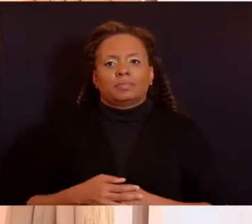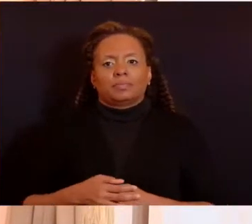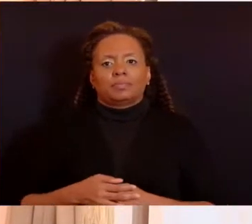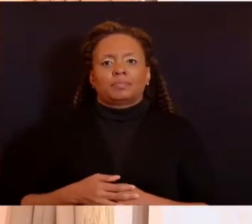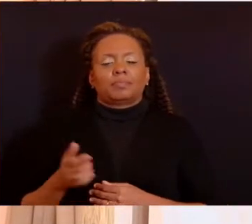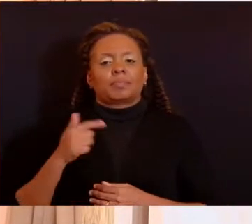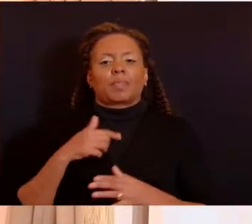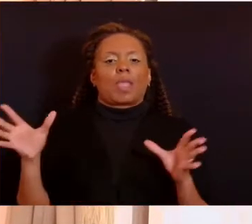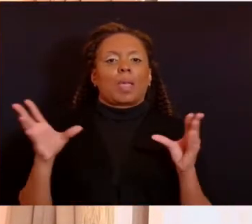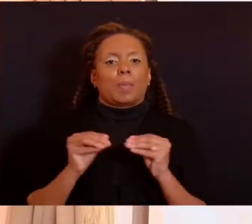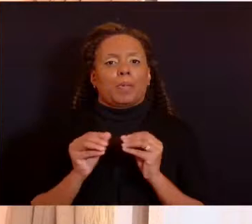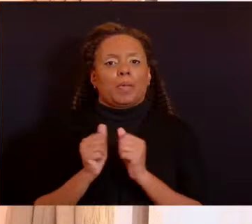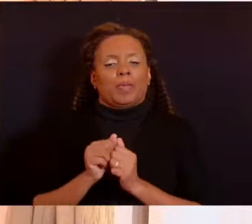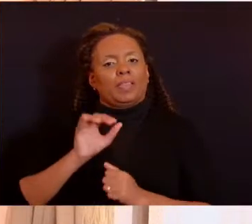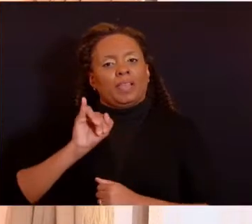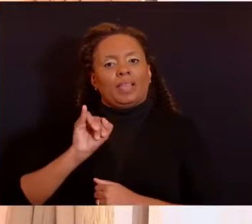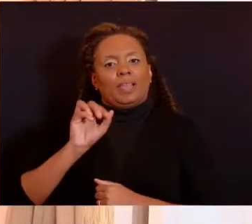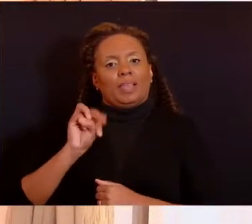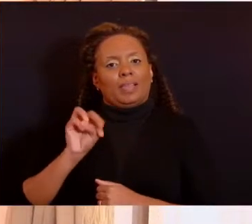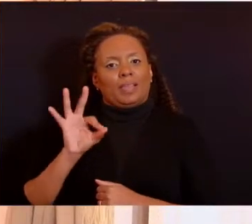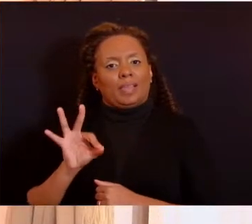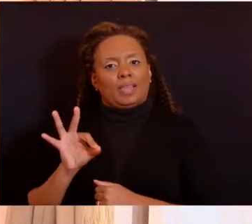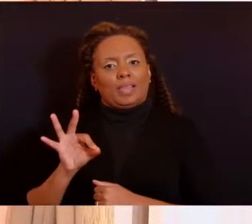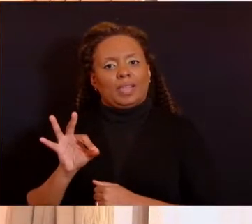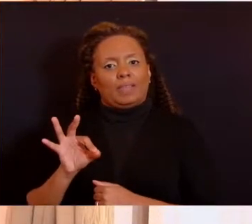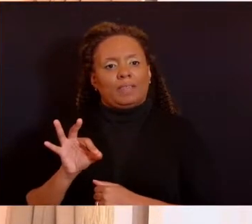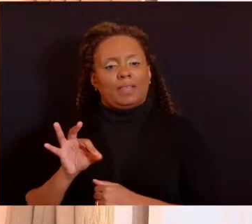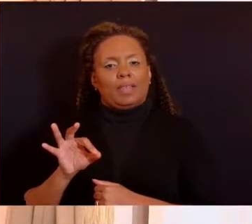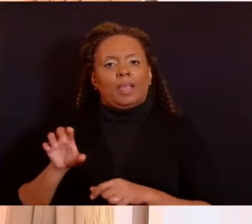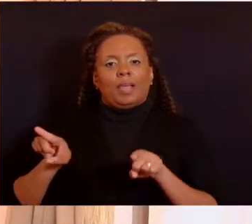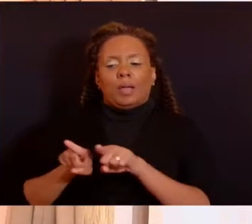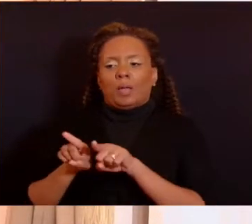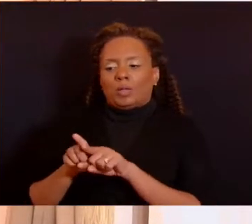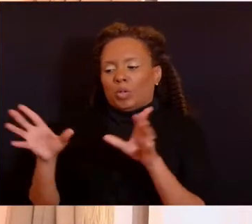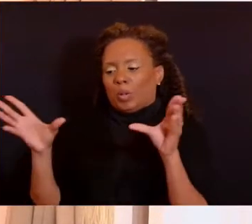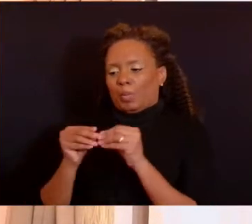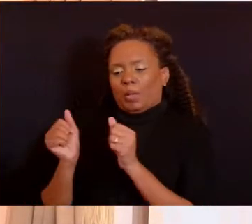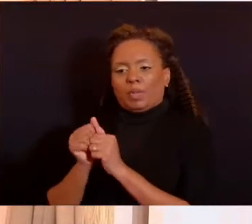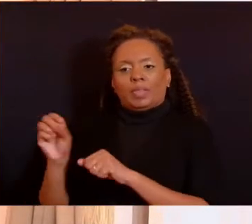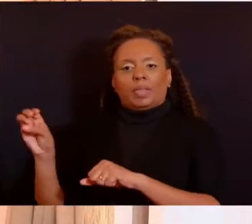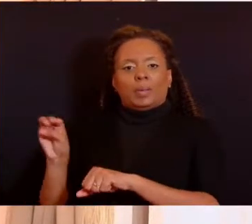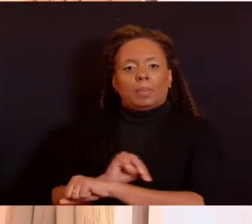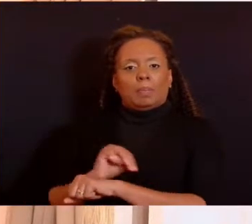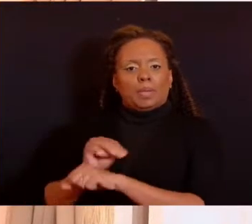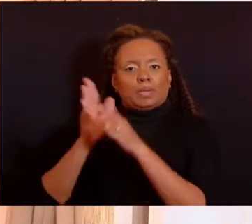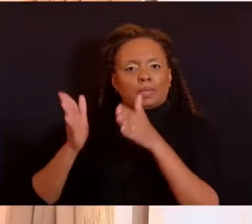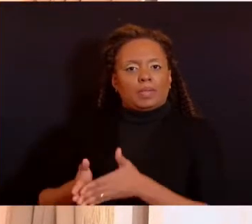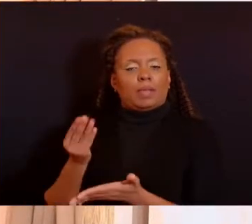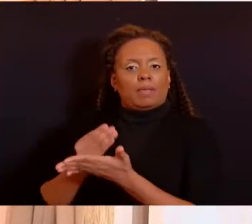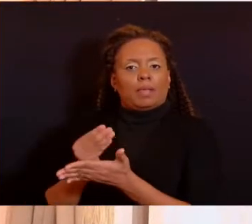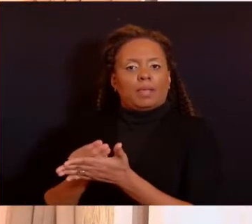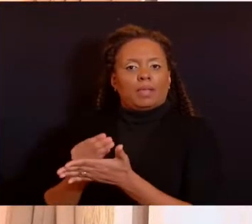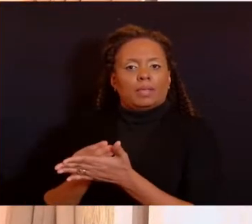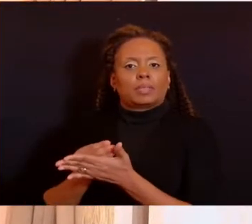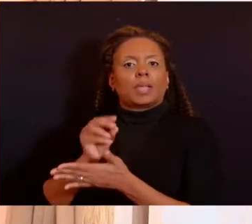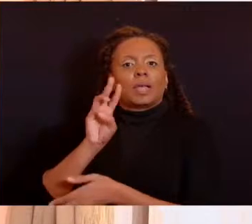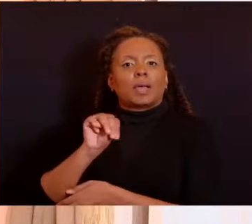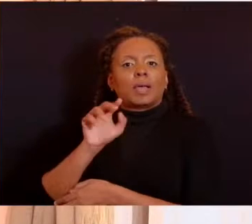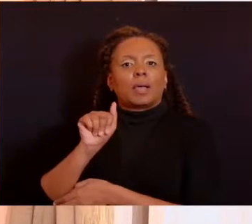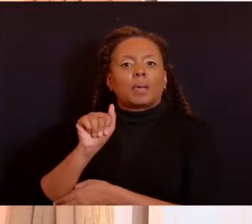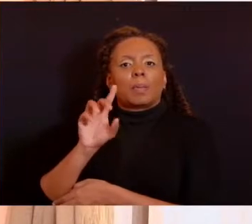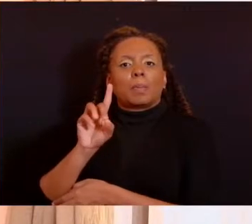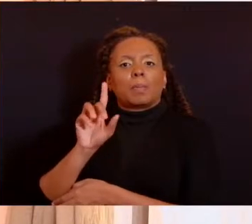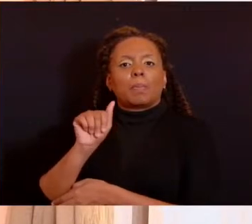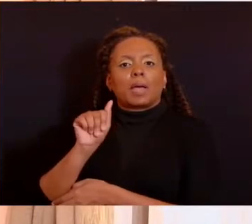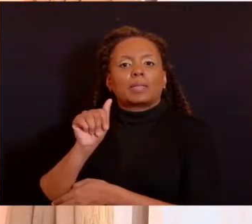director of the International Monetary Fund and the Minister of Finance from Madagascar. They are the largest island in the world. We are one of the